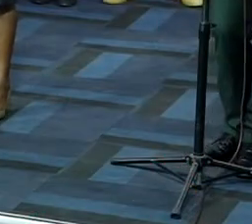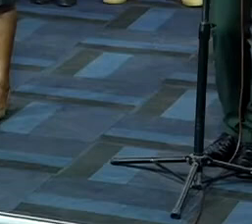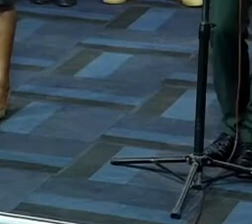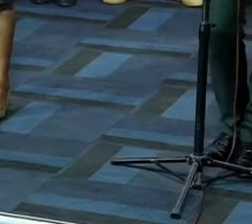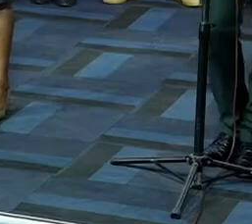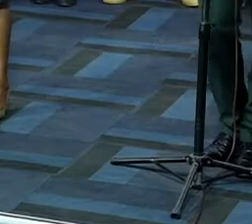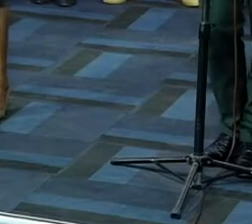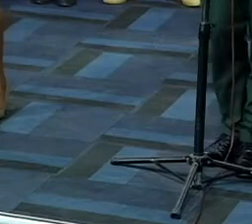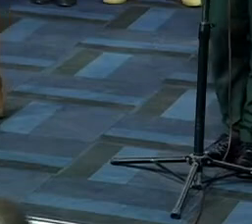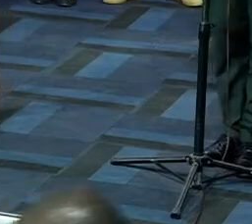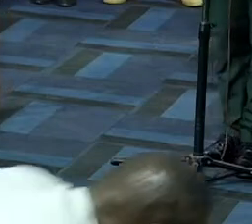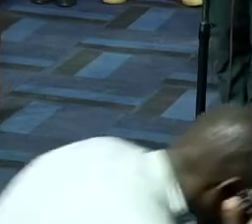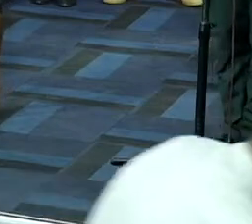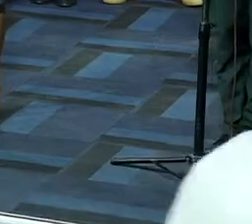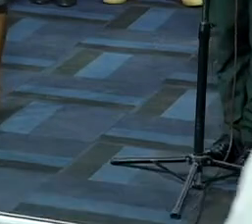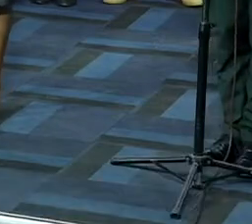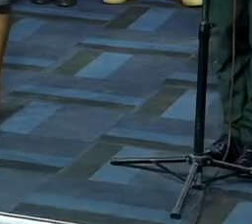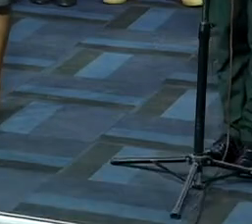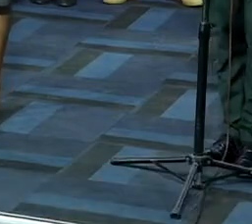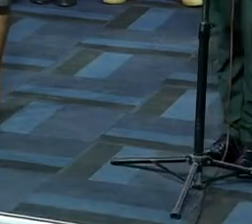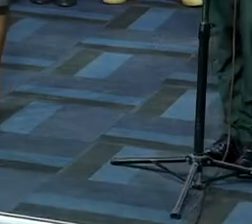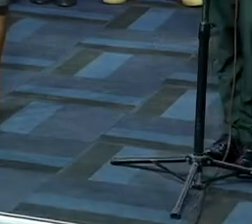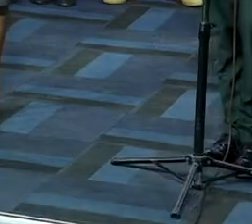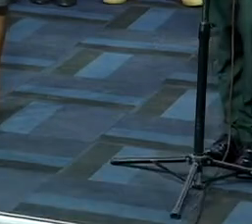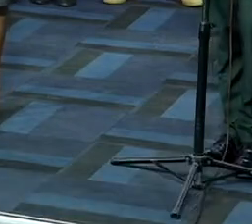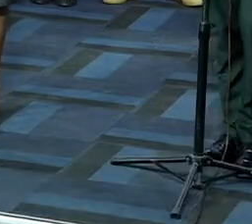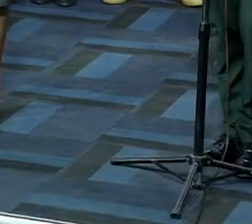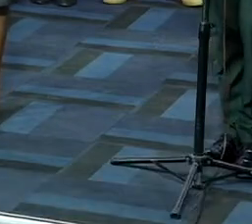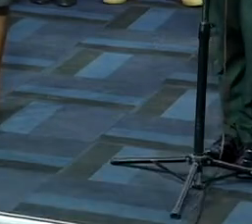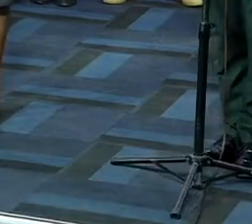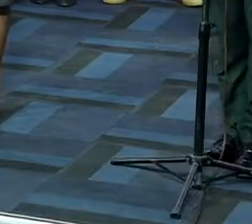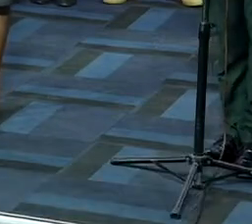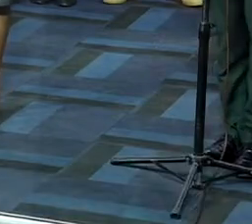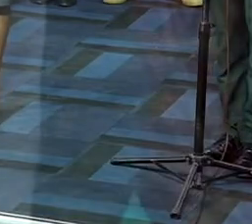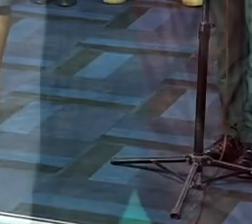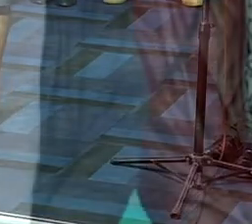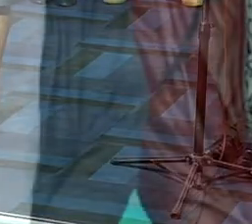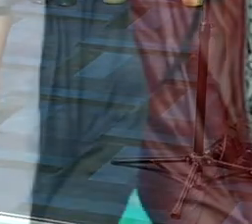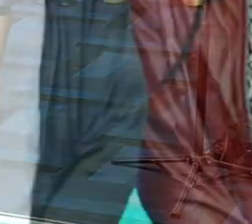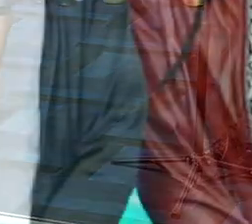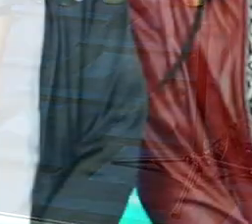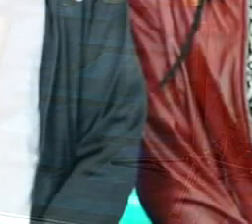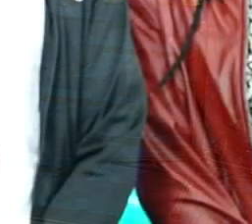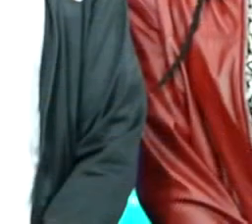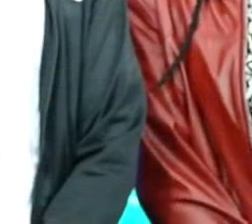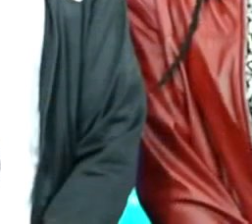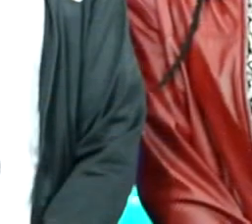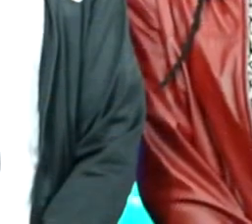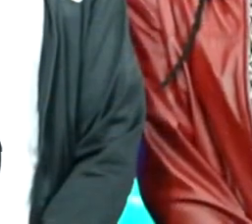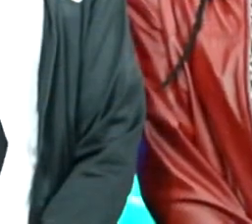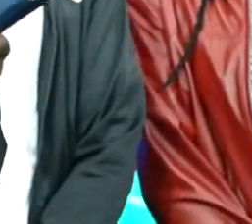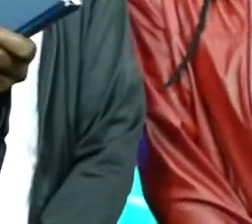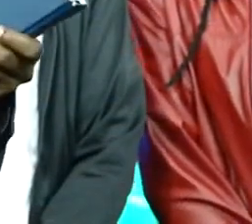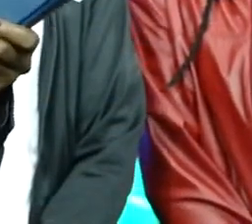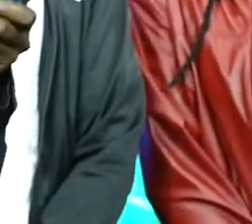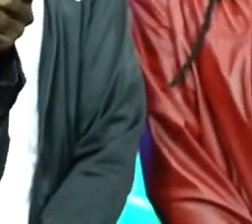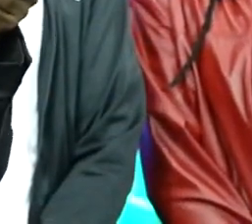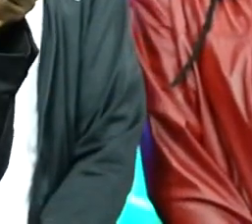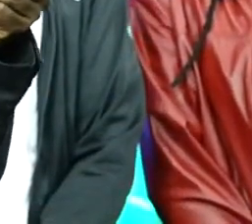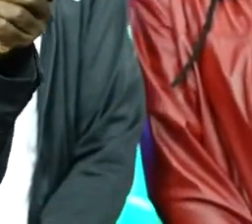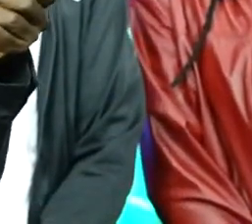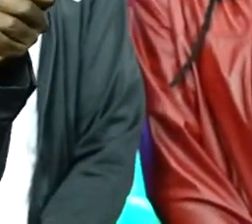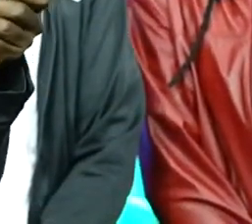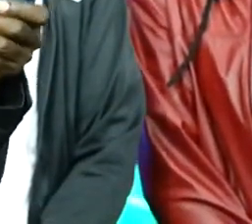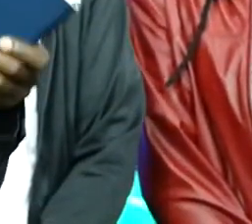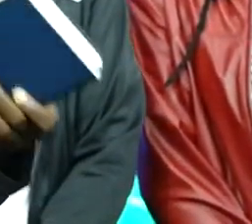I said, you were once a Christian, you were even excited about the things of God, but you are backslidden. You